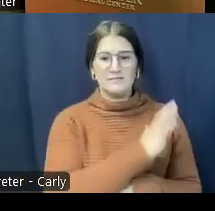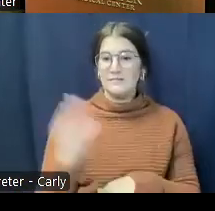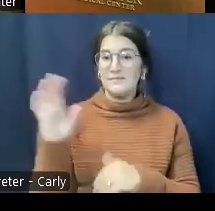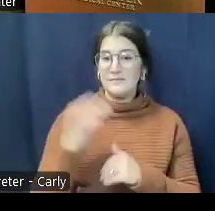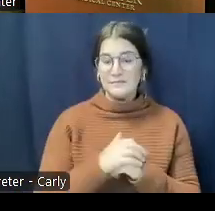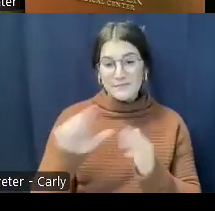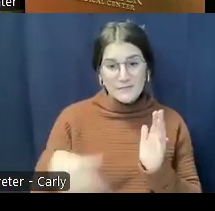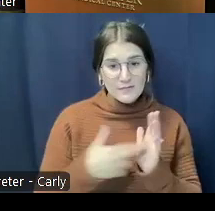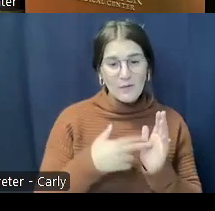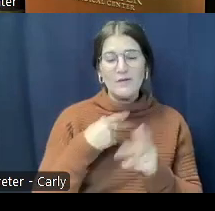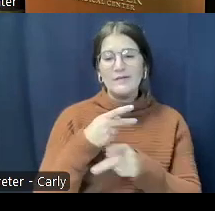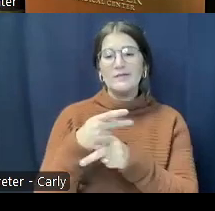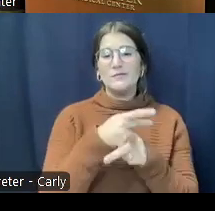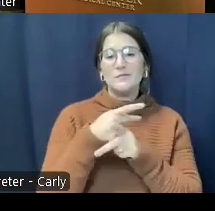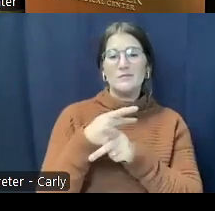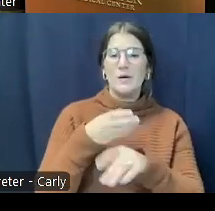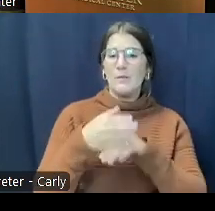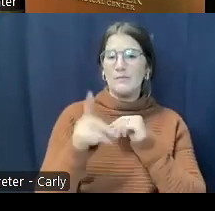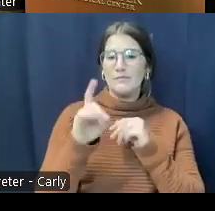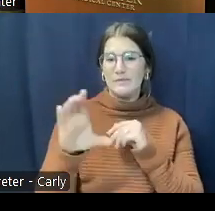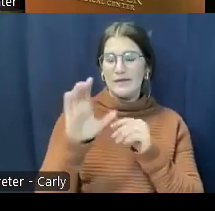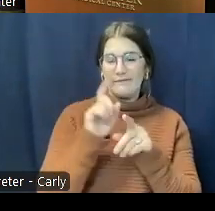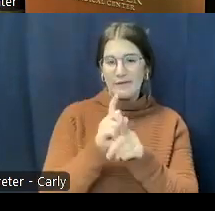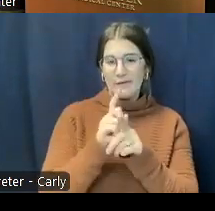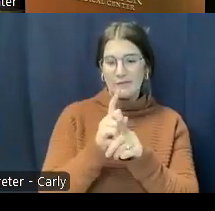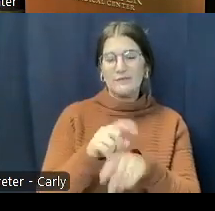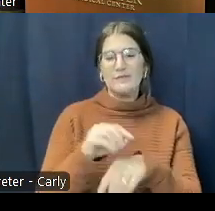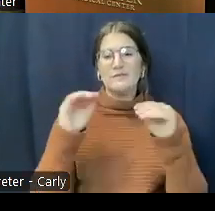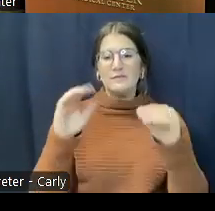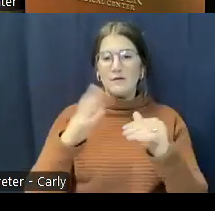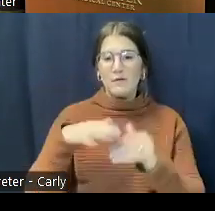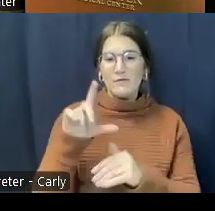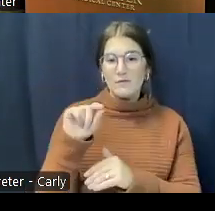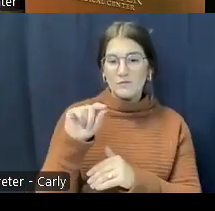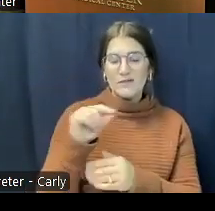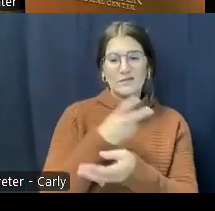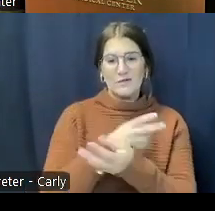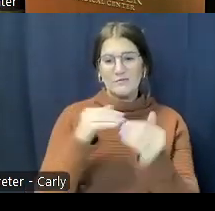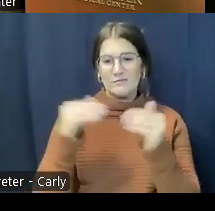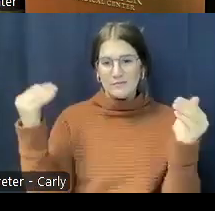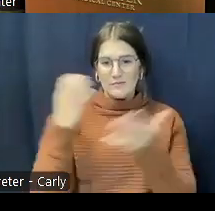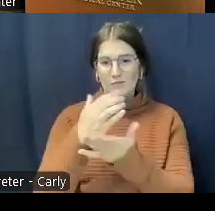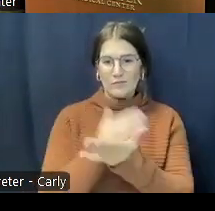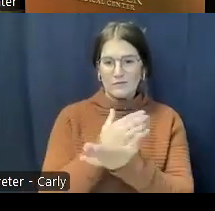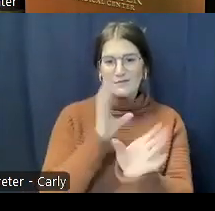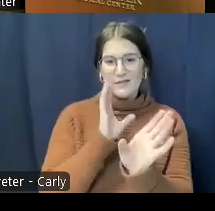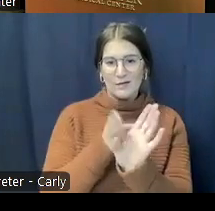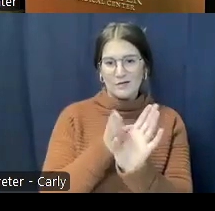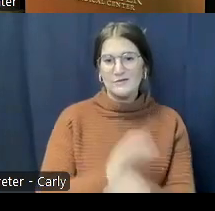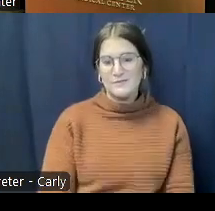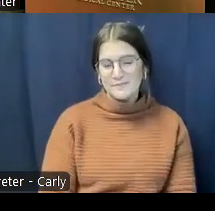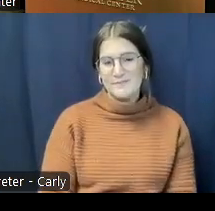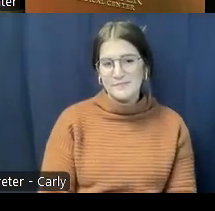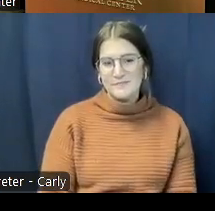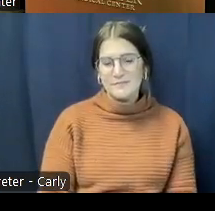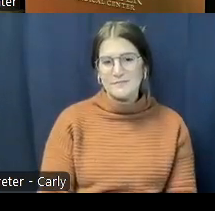he has supervised 29 postdoctoral fellows and taught over 20 graduate-level courses in psychology. Bill has